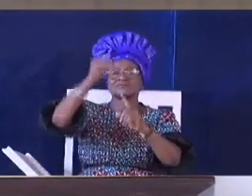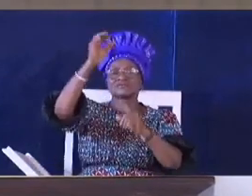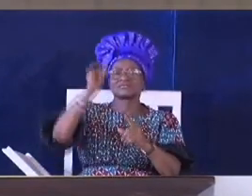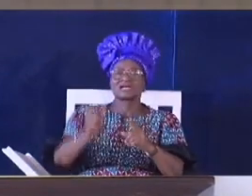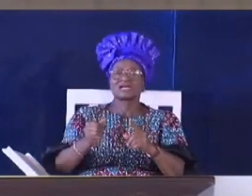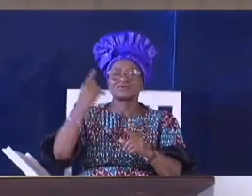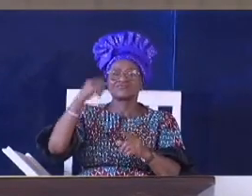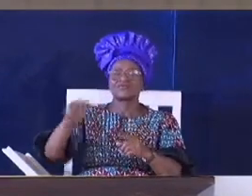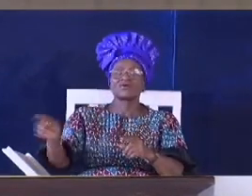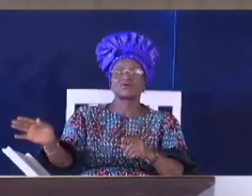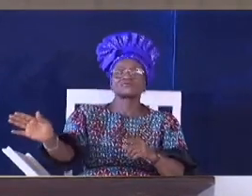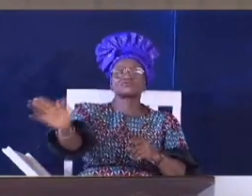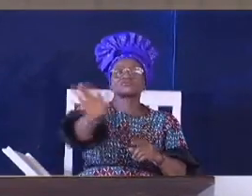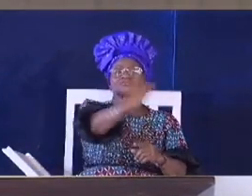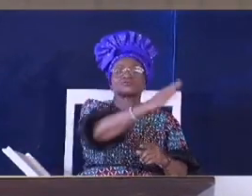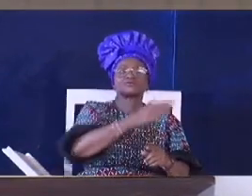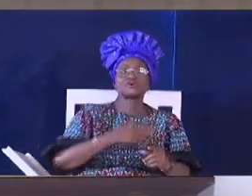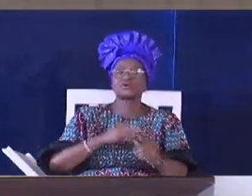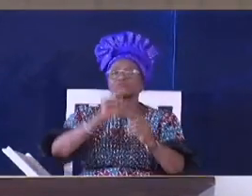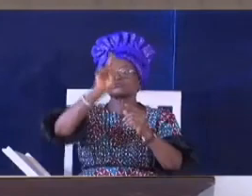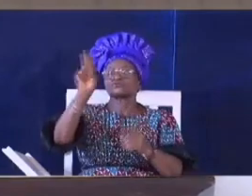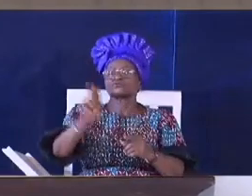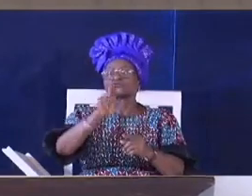for your use for the rest of the year.